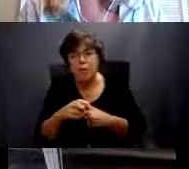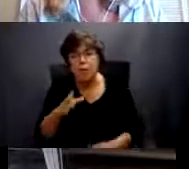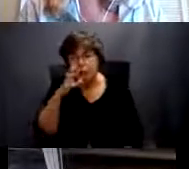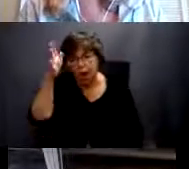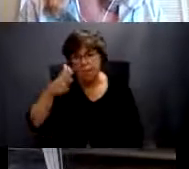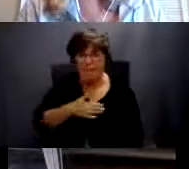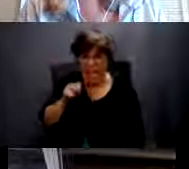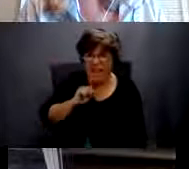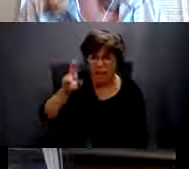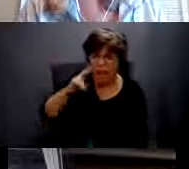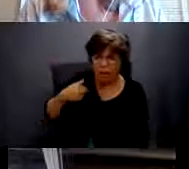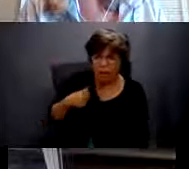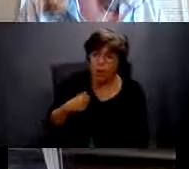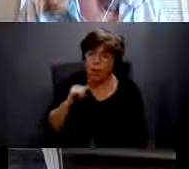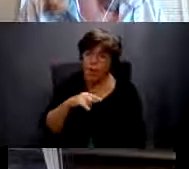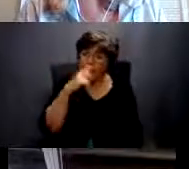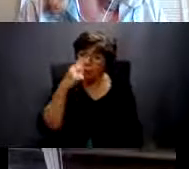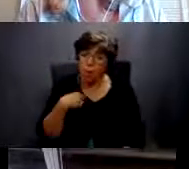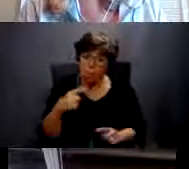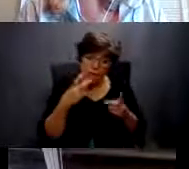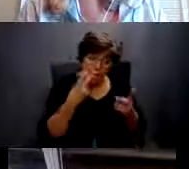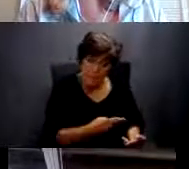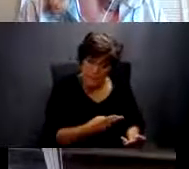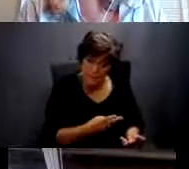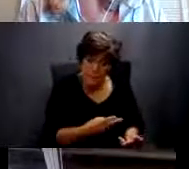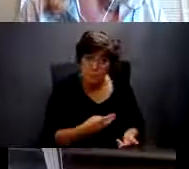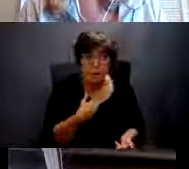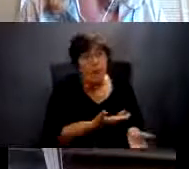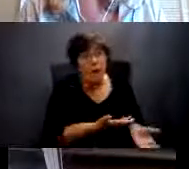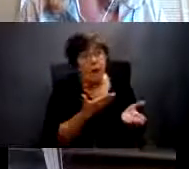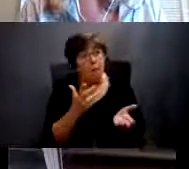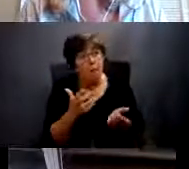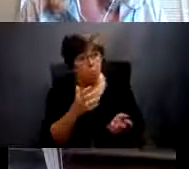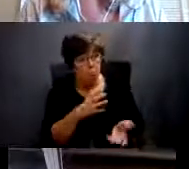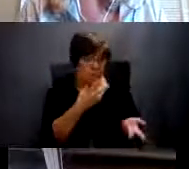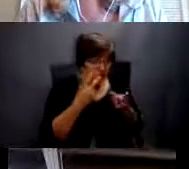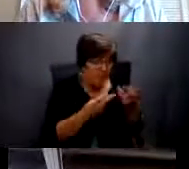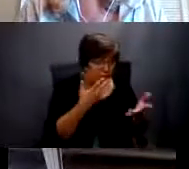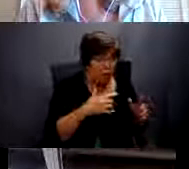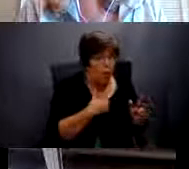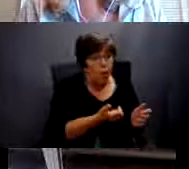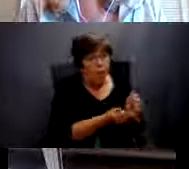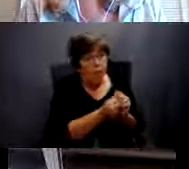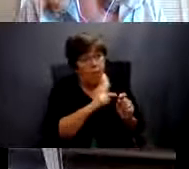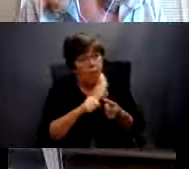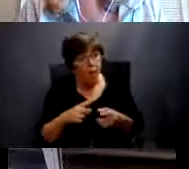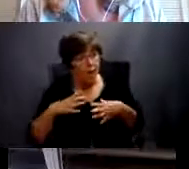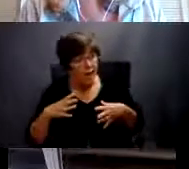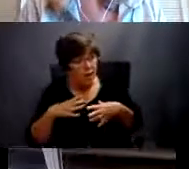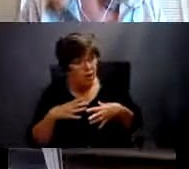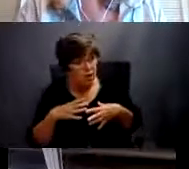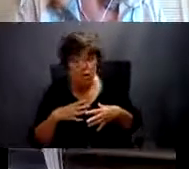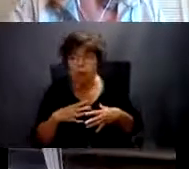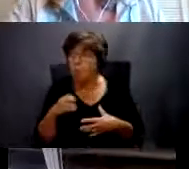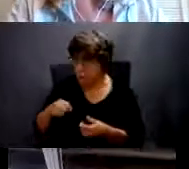That summer, we went to see them and said, hey, can we bring them back with us for a vacation? We did that. And after a